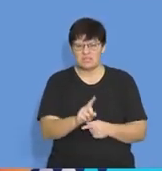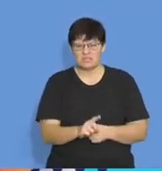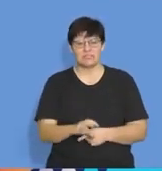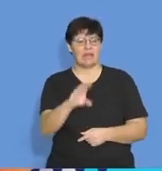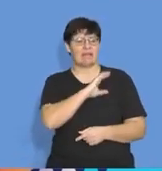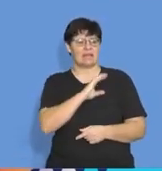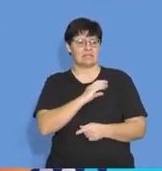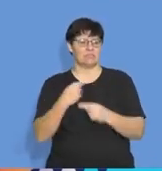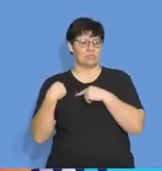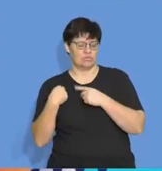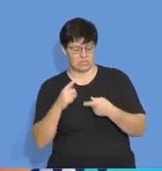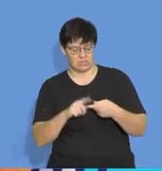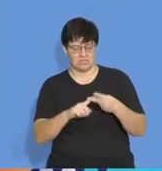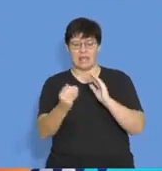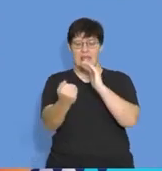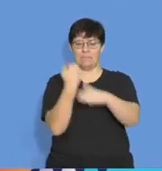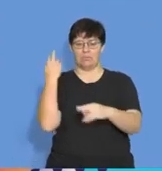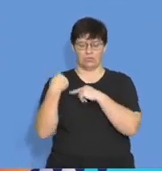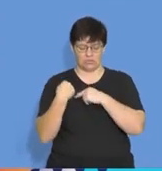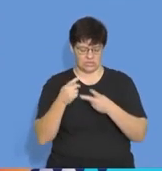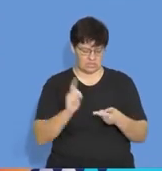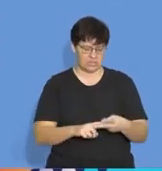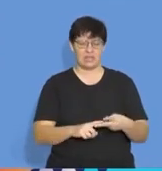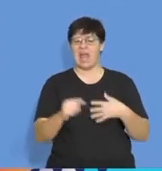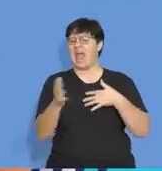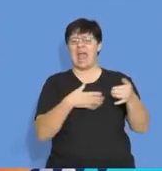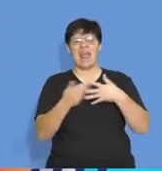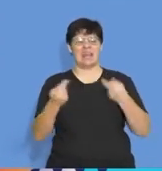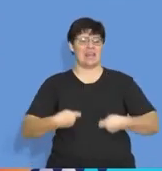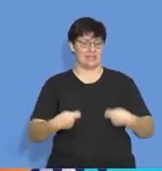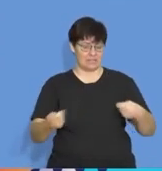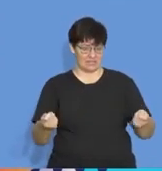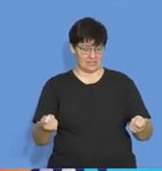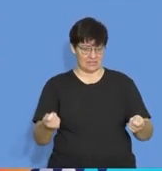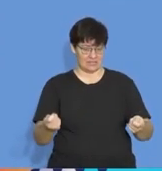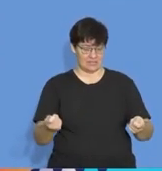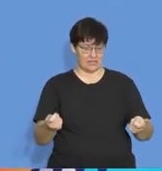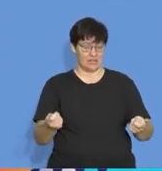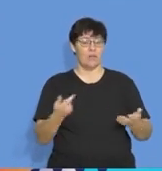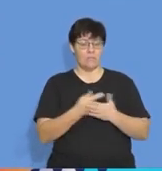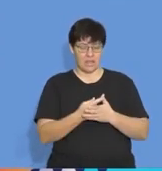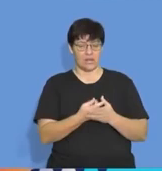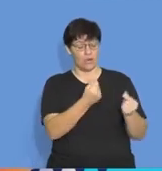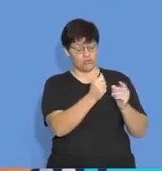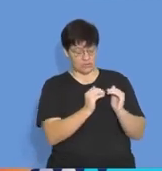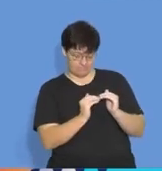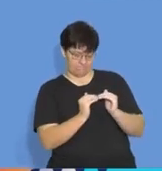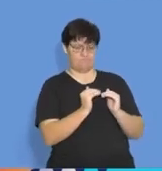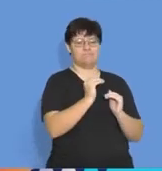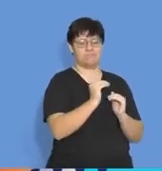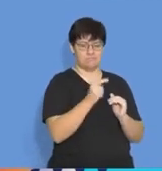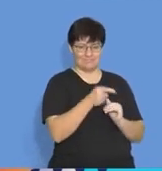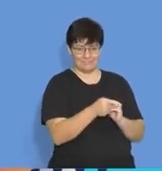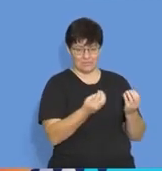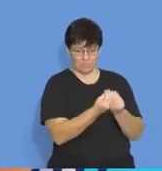Customs duties, import duties, any expense that will lead to an increase in the cost of my